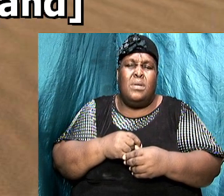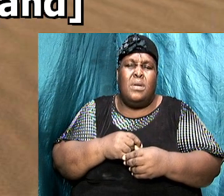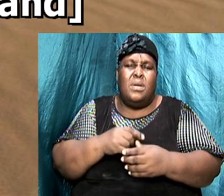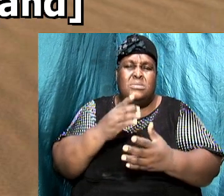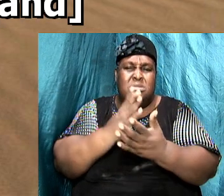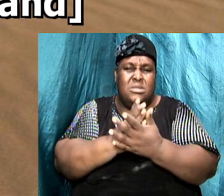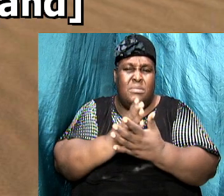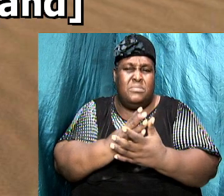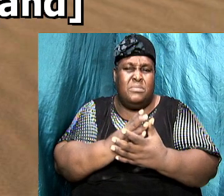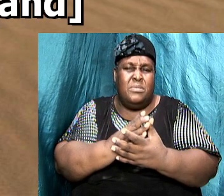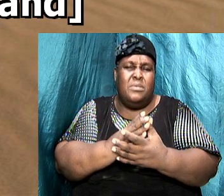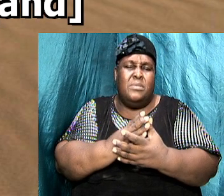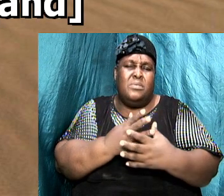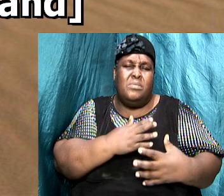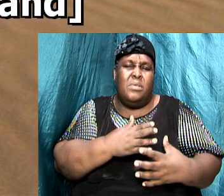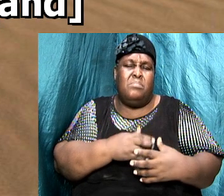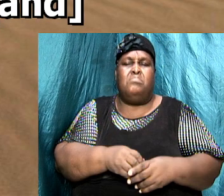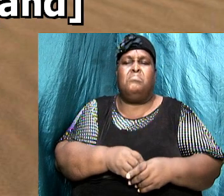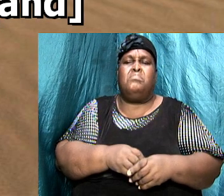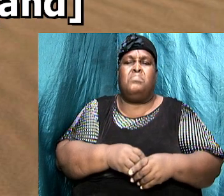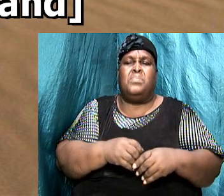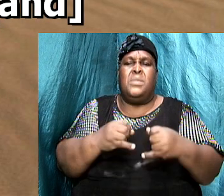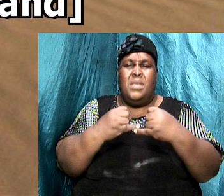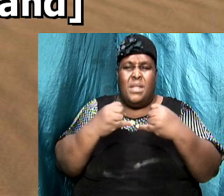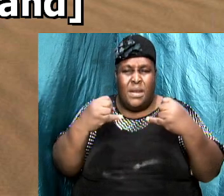For precept must be upon precept.